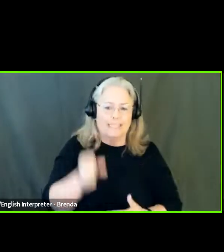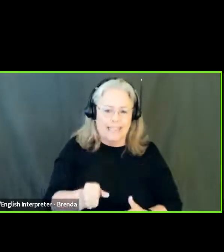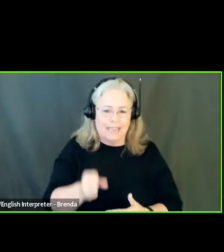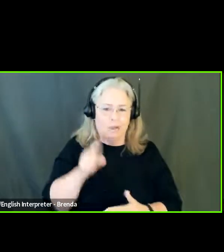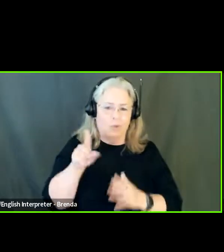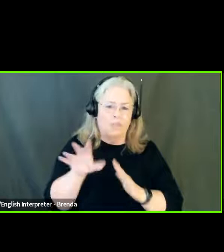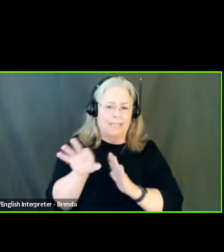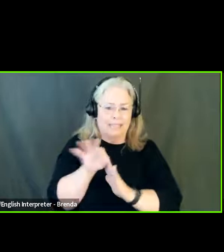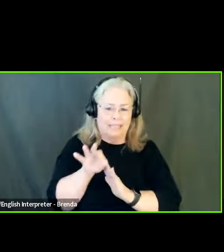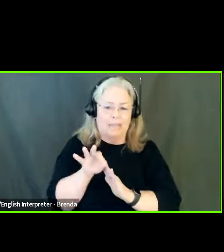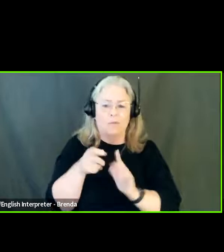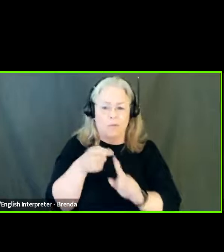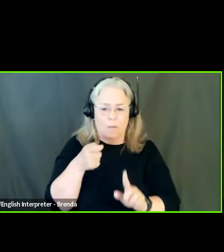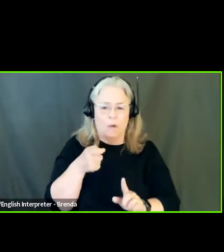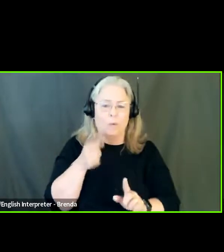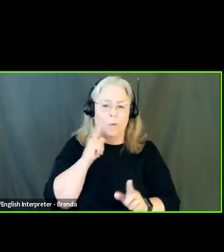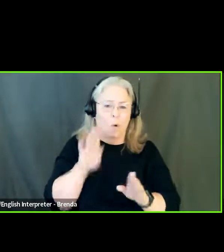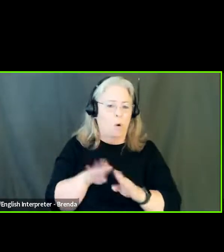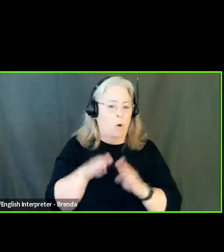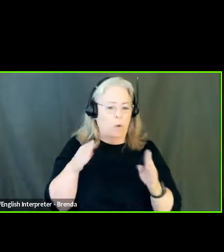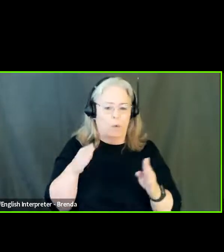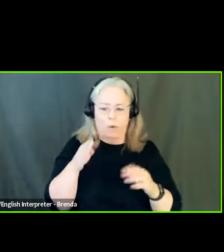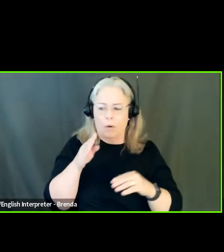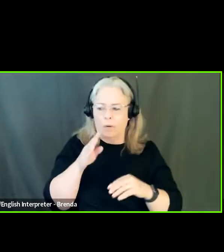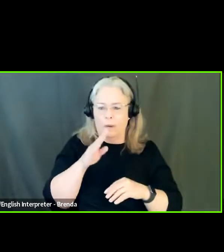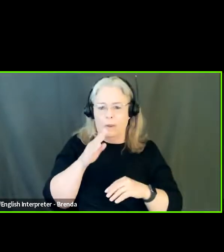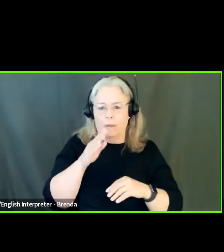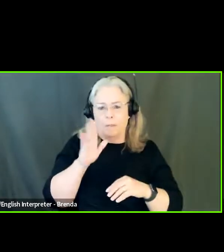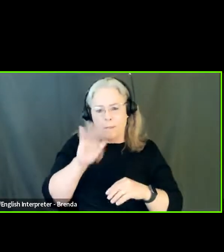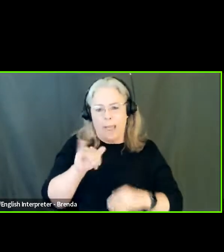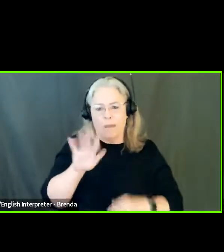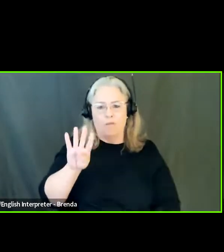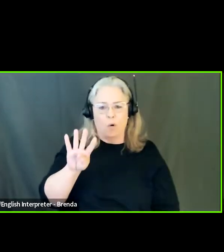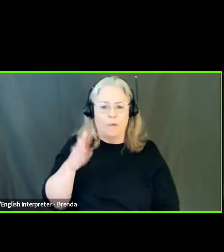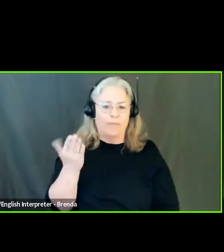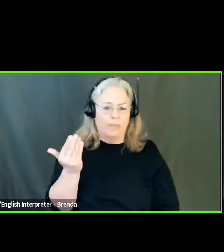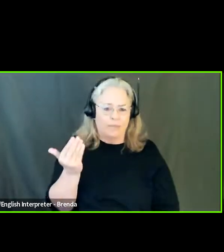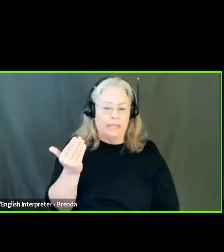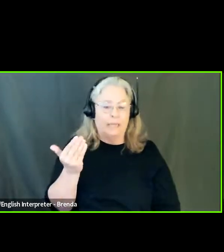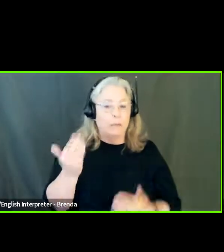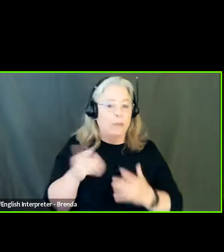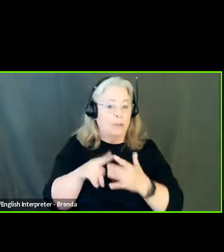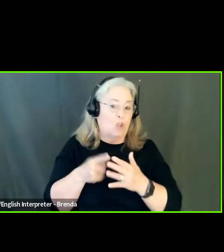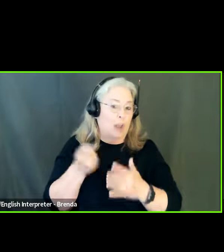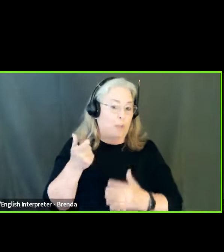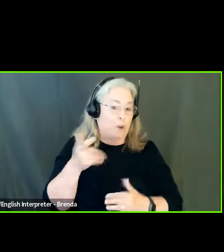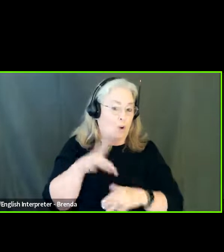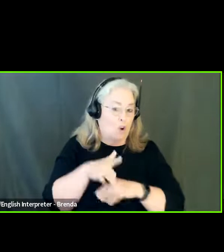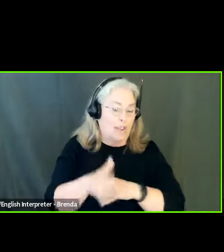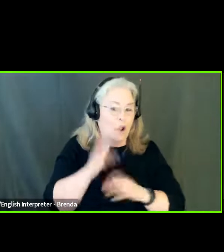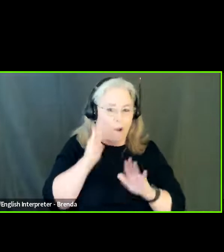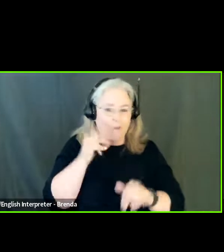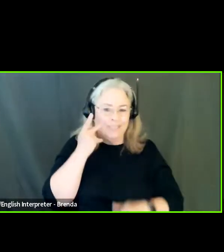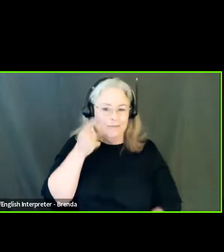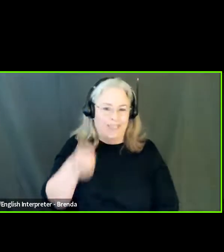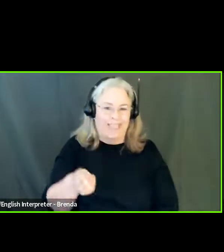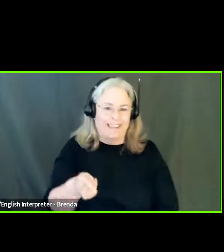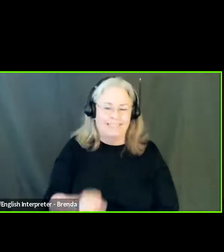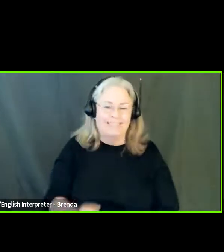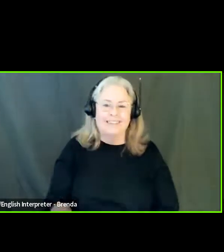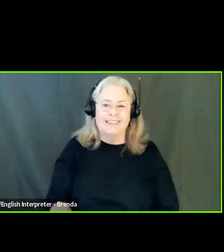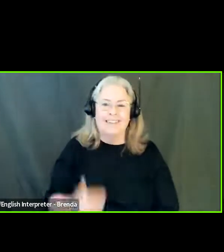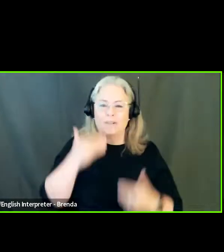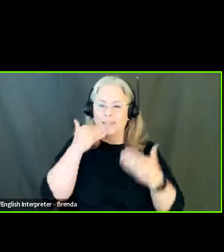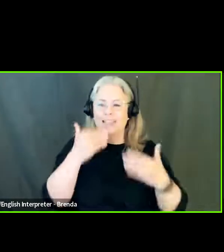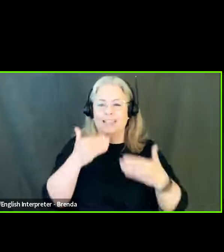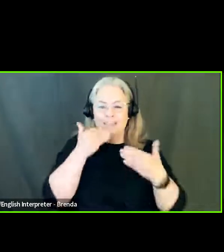select from. And we'll have them open no later than 4:15, but they might get going a little early. So we hope to see you there. And thank you, thank you,